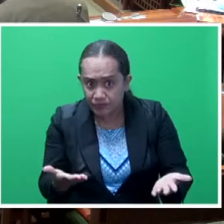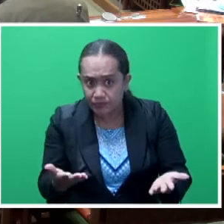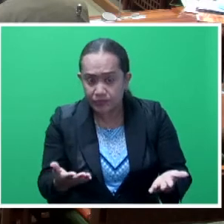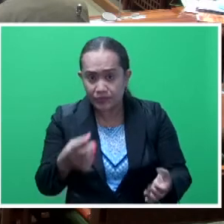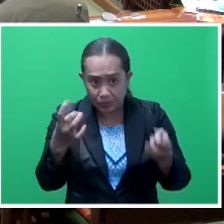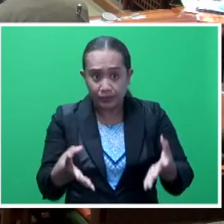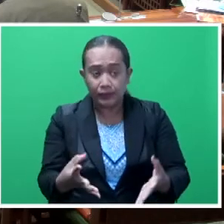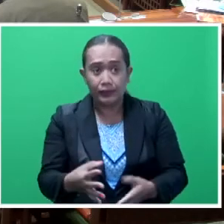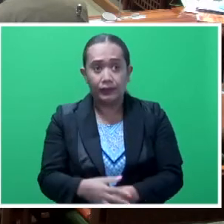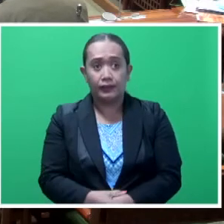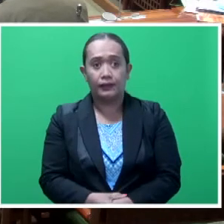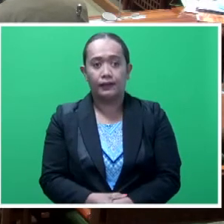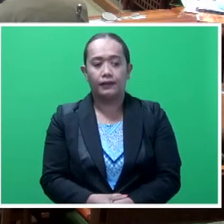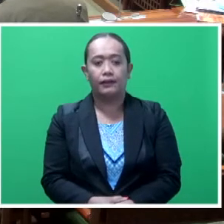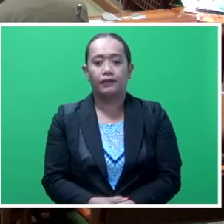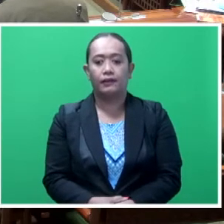I hope you get on this time.